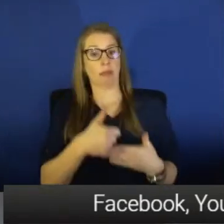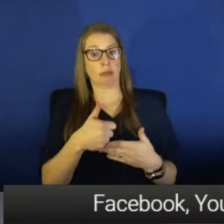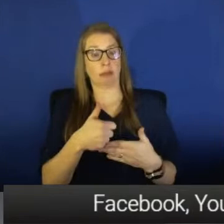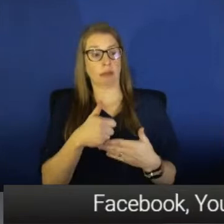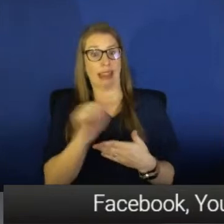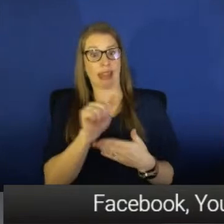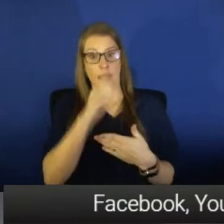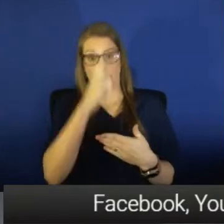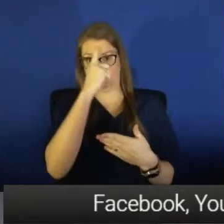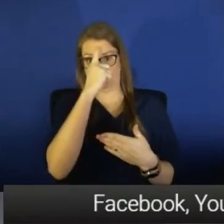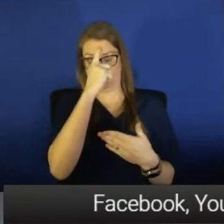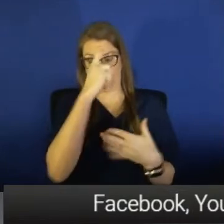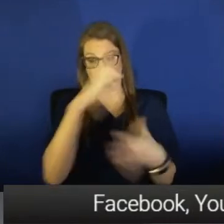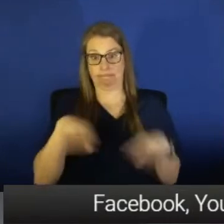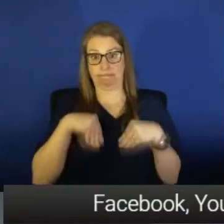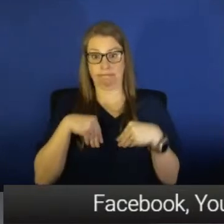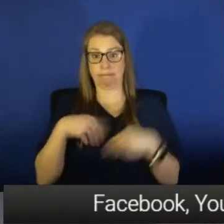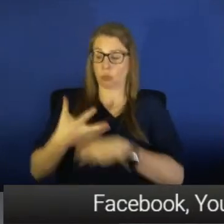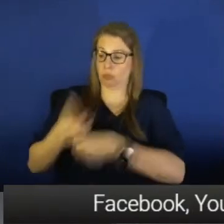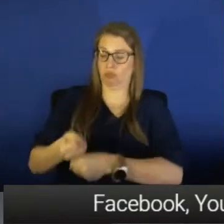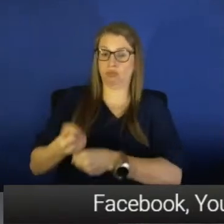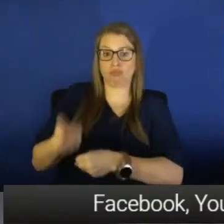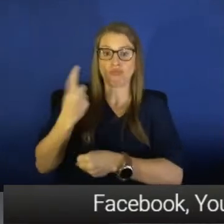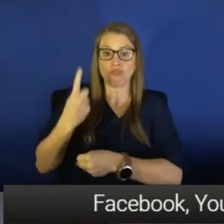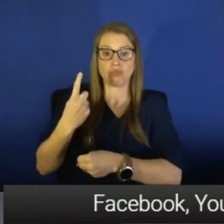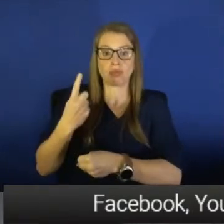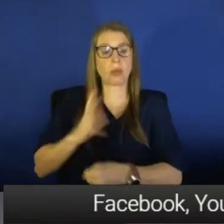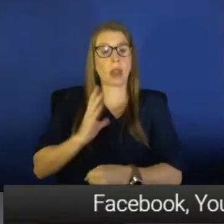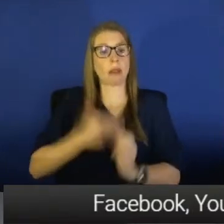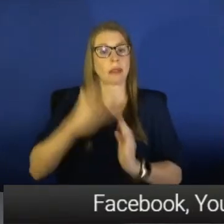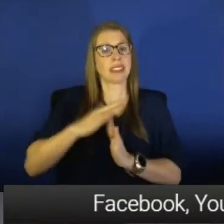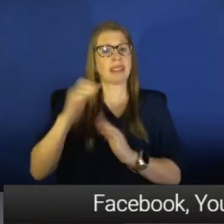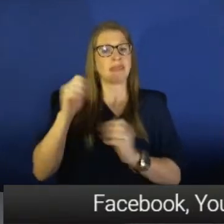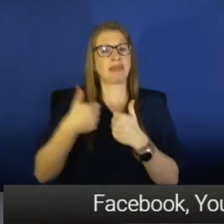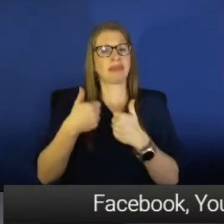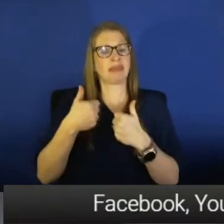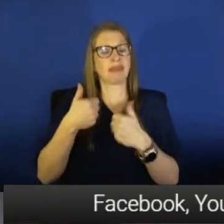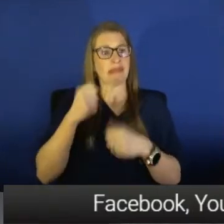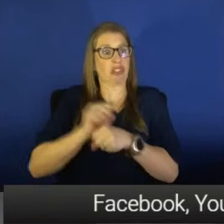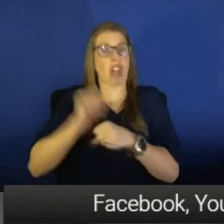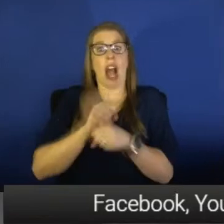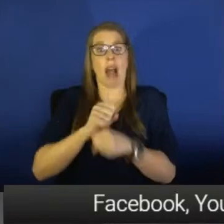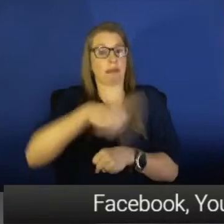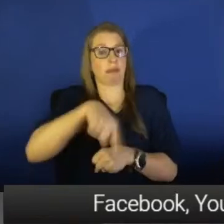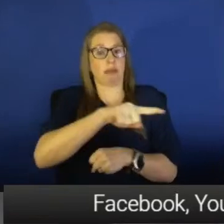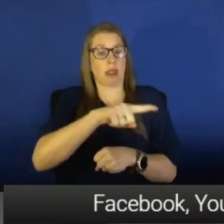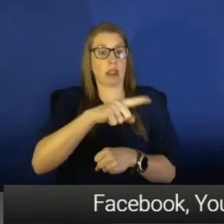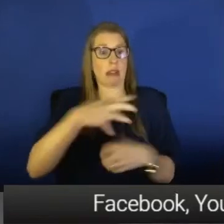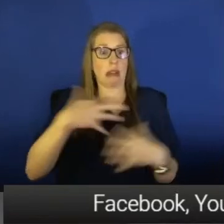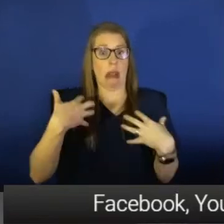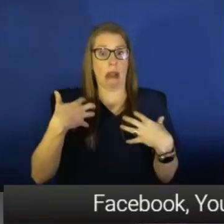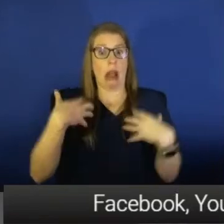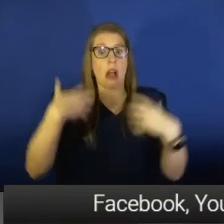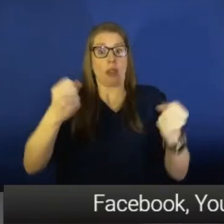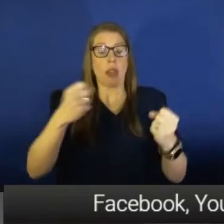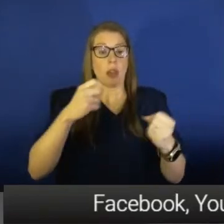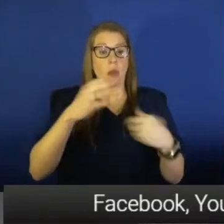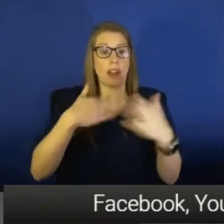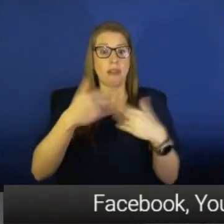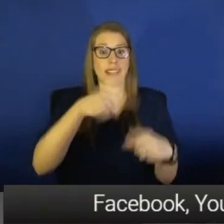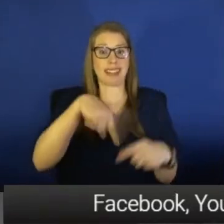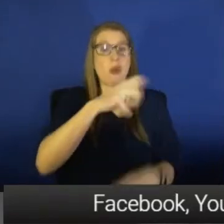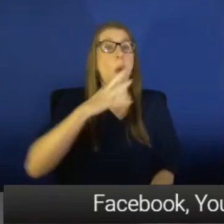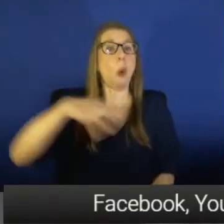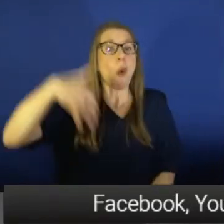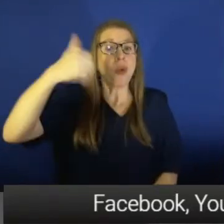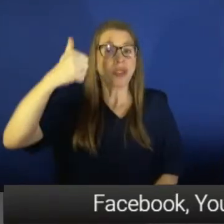injury, trust, and understand that, our number one job is to have them healthy when they're older, not healthy for the championship game,